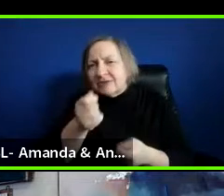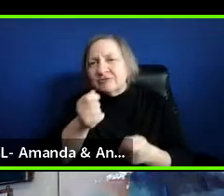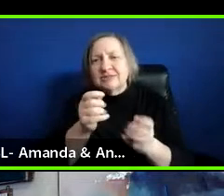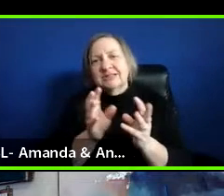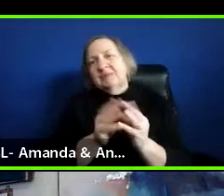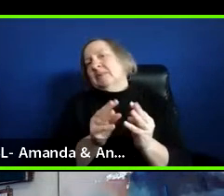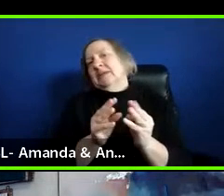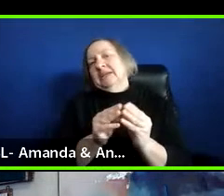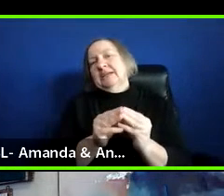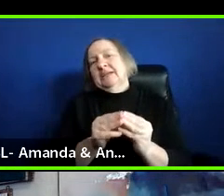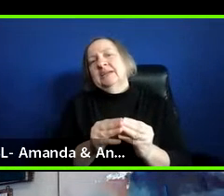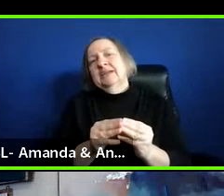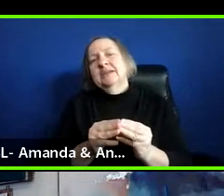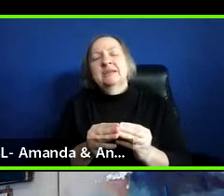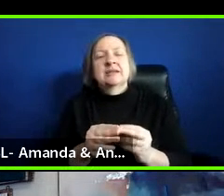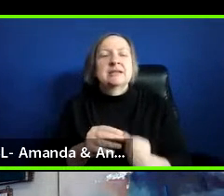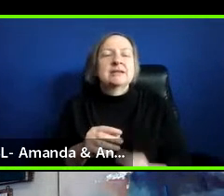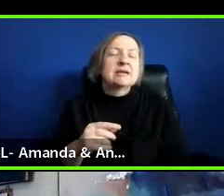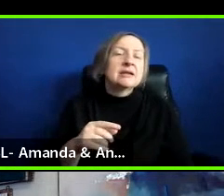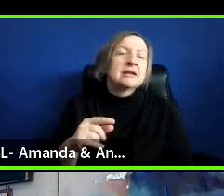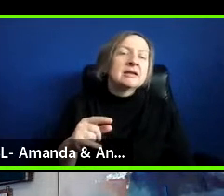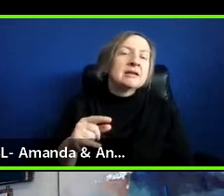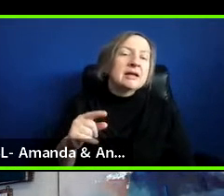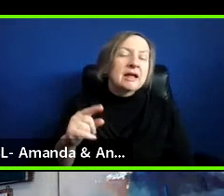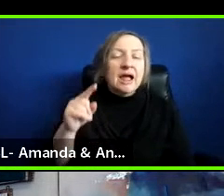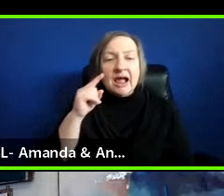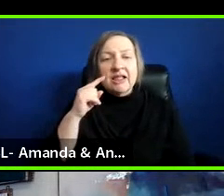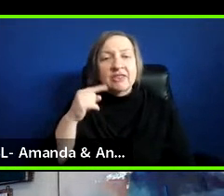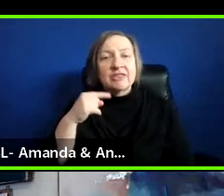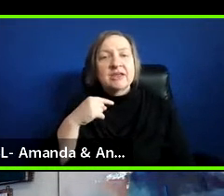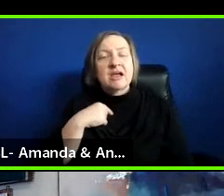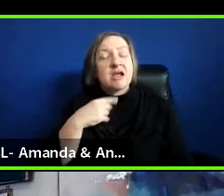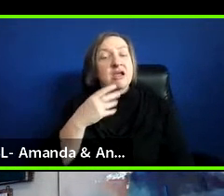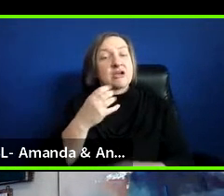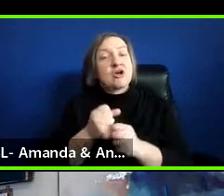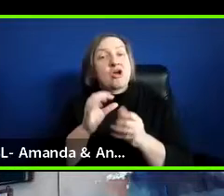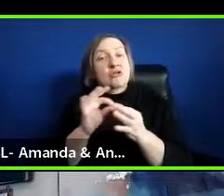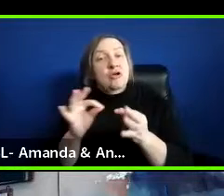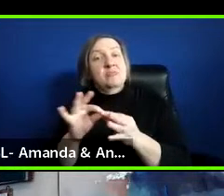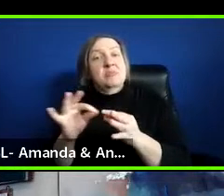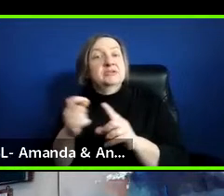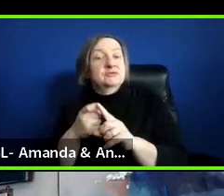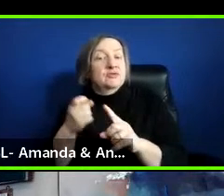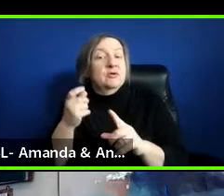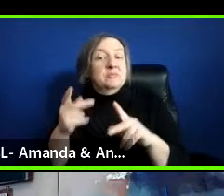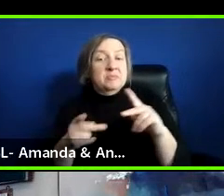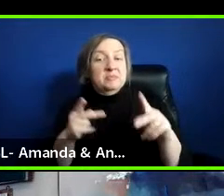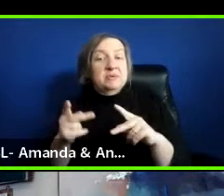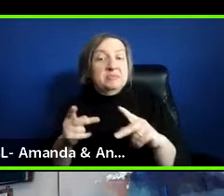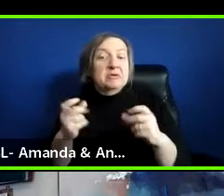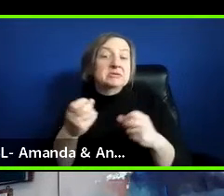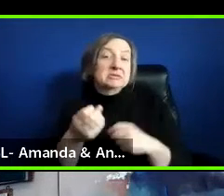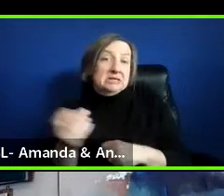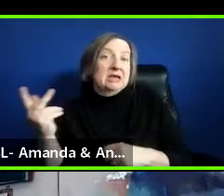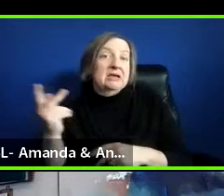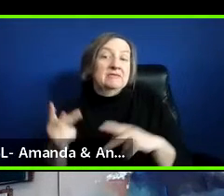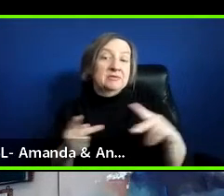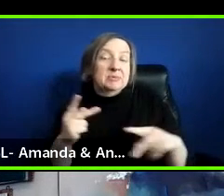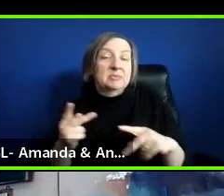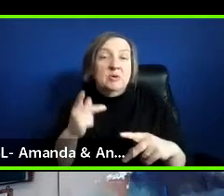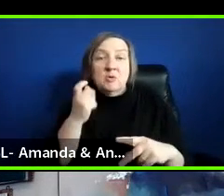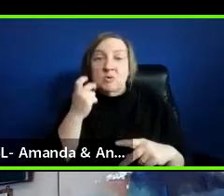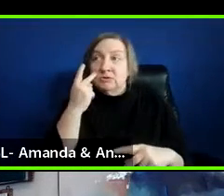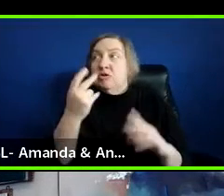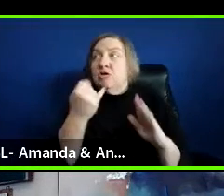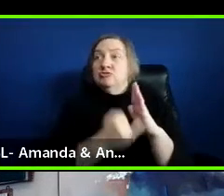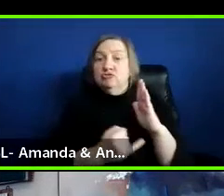And I think I have received comments from people, several people who saw the drawings